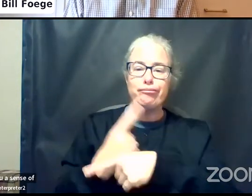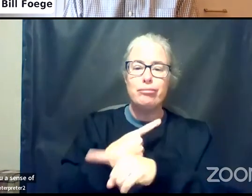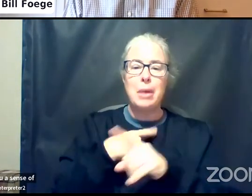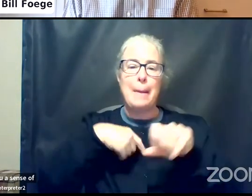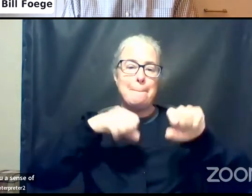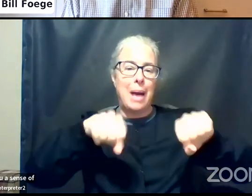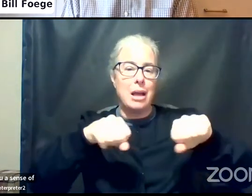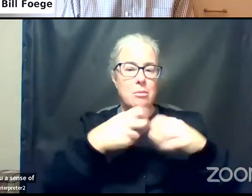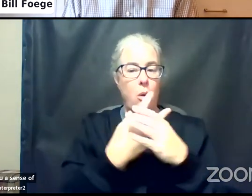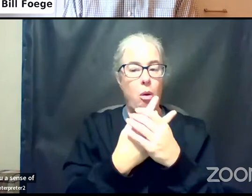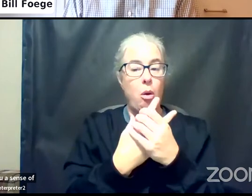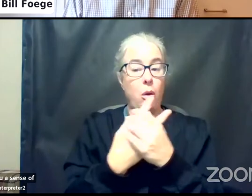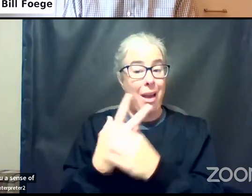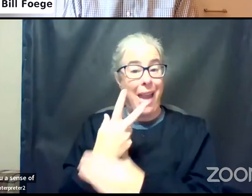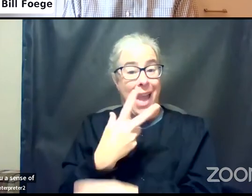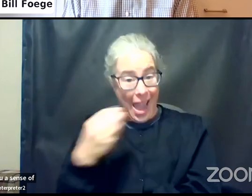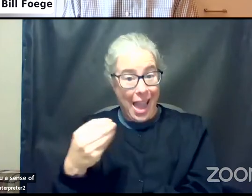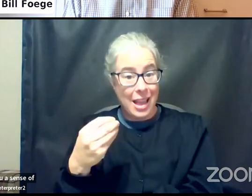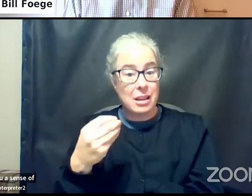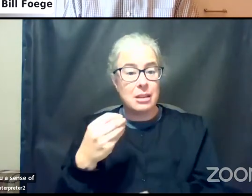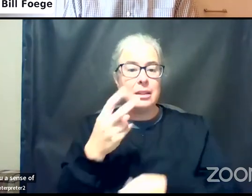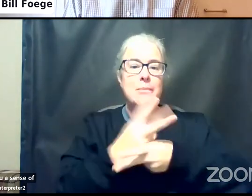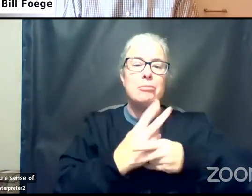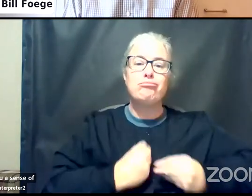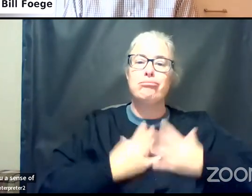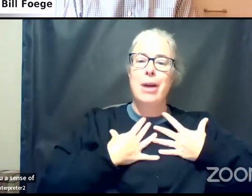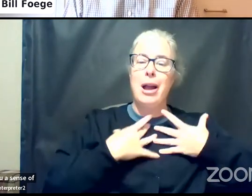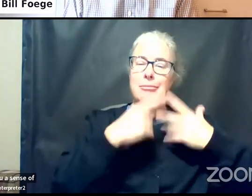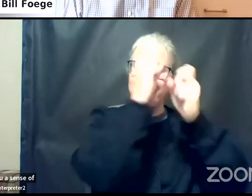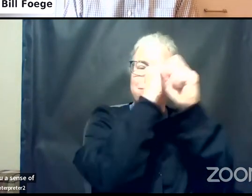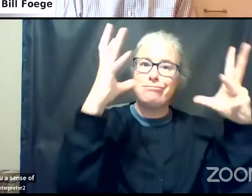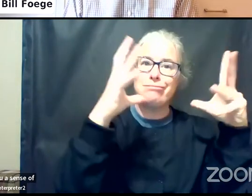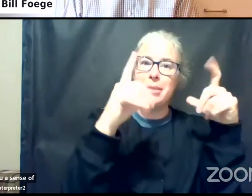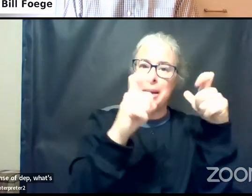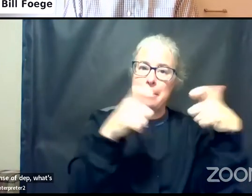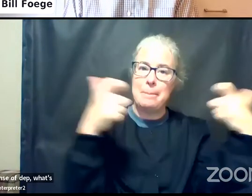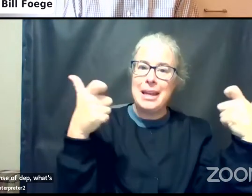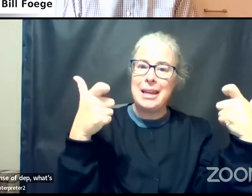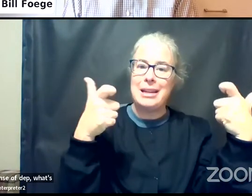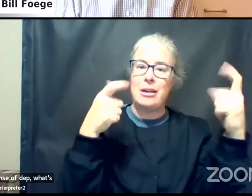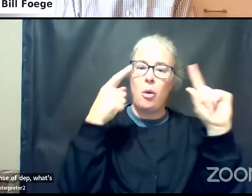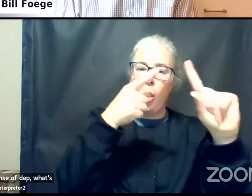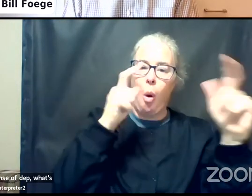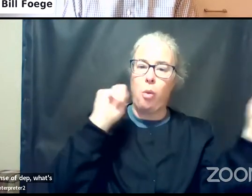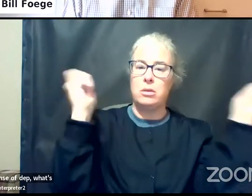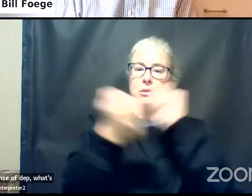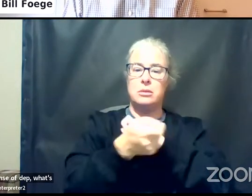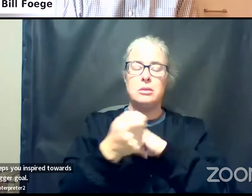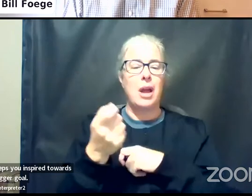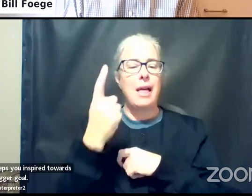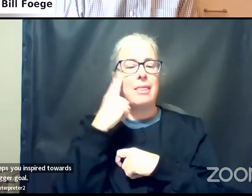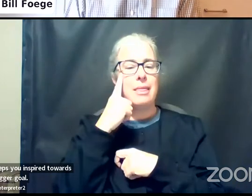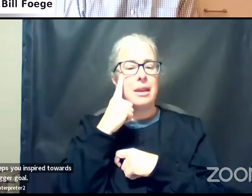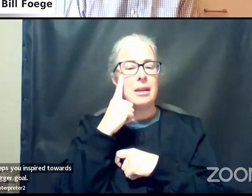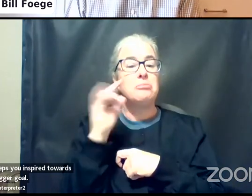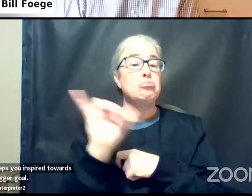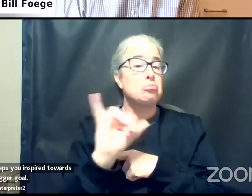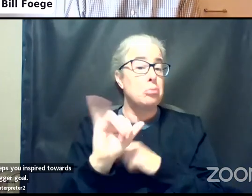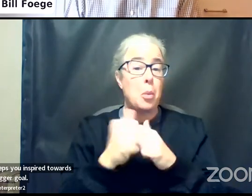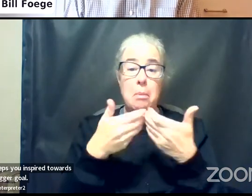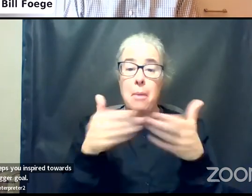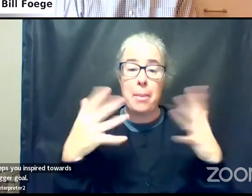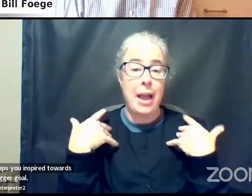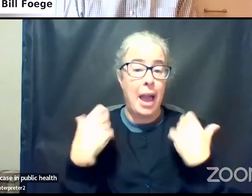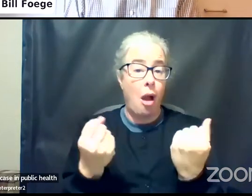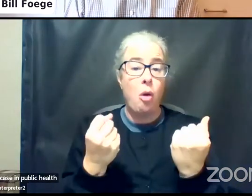possible but also keeps you inspired towards that biggest the bigger goal you know I think it's also the case in public health